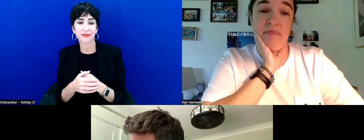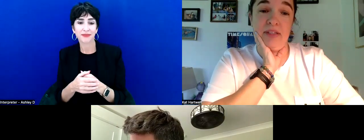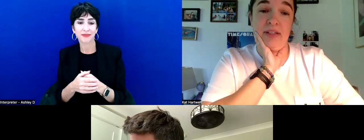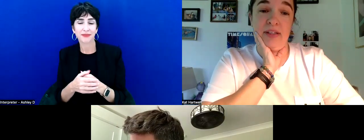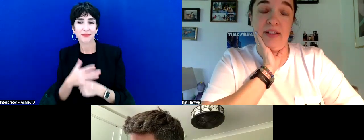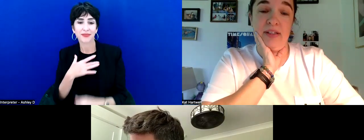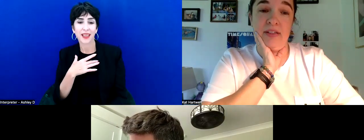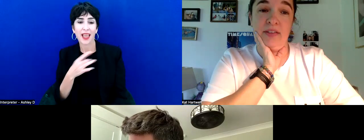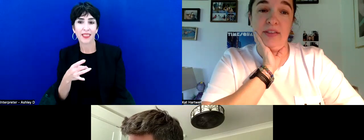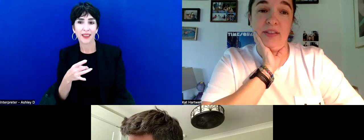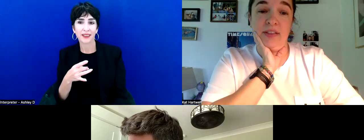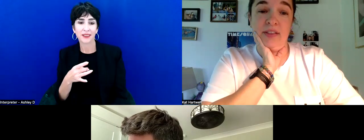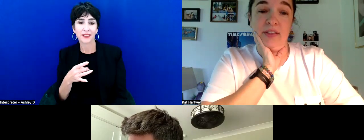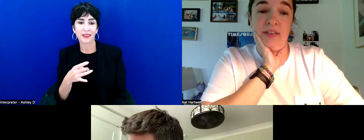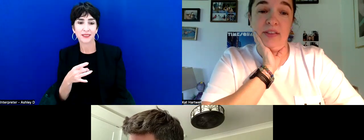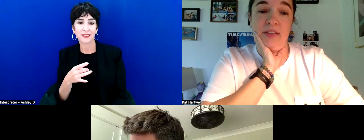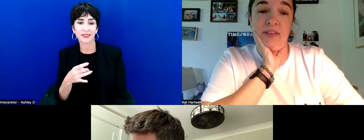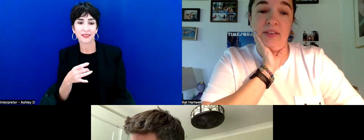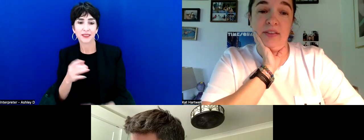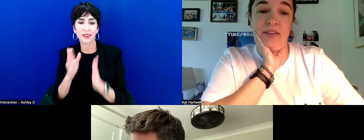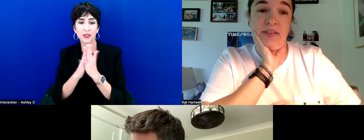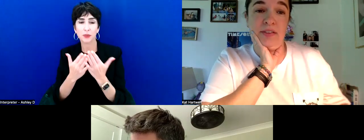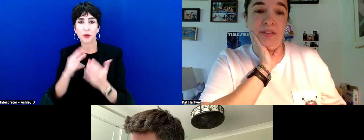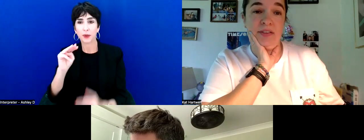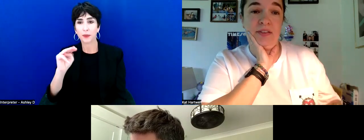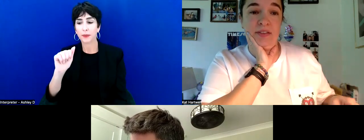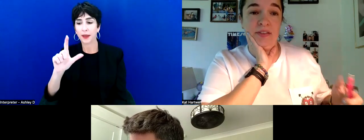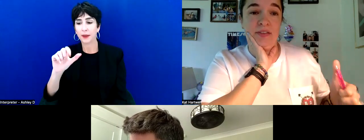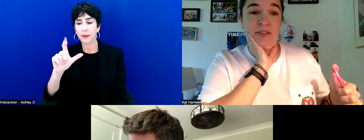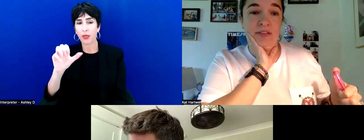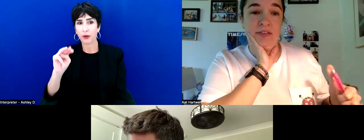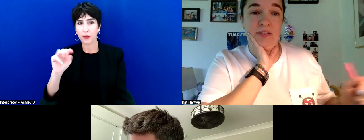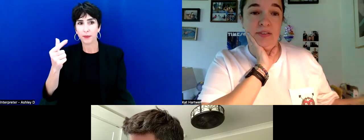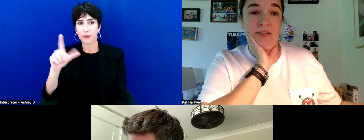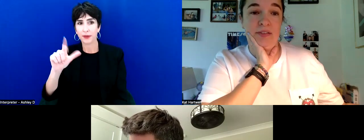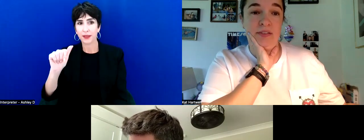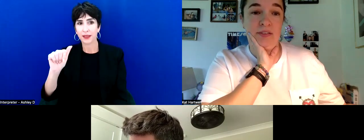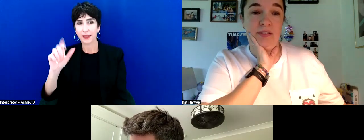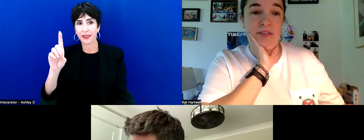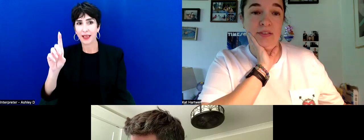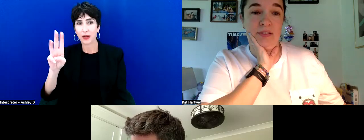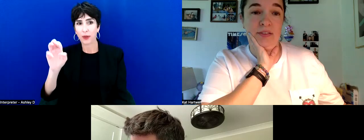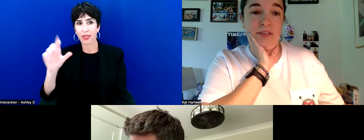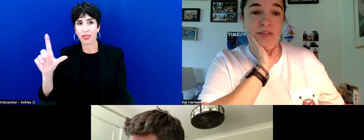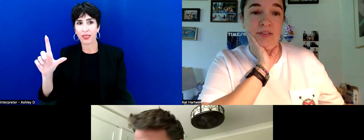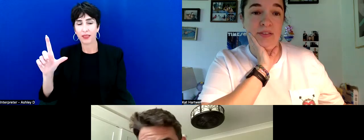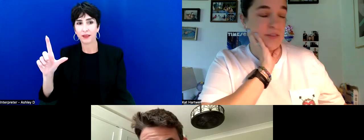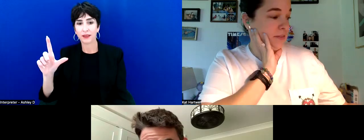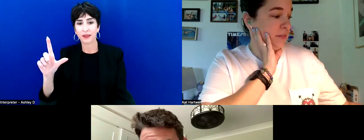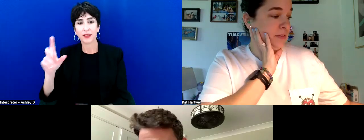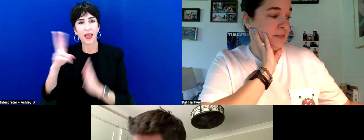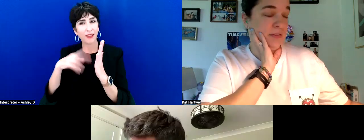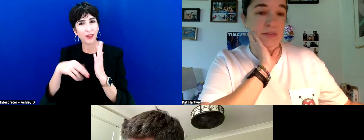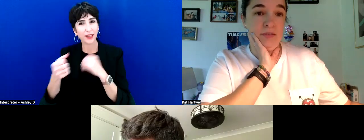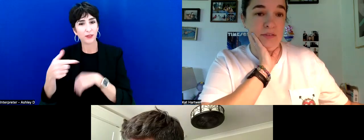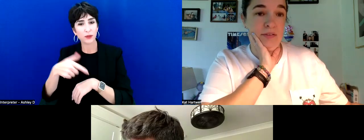I like there's a book by Malcolm Gladwell. Um, I've read it a couple